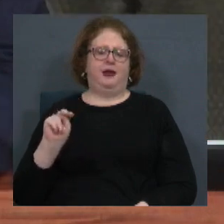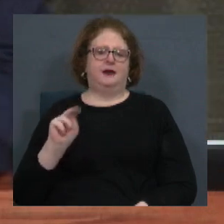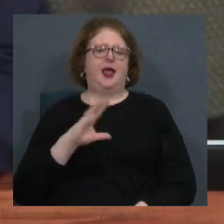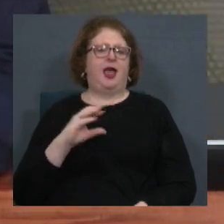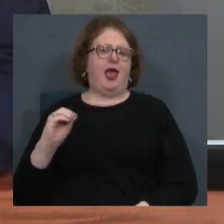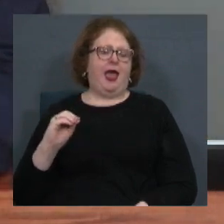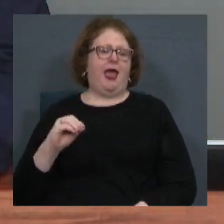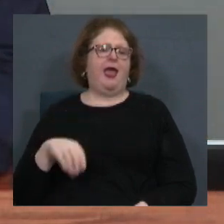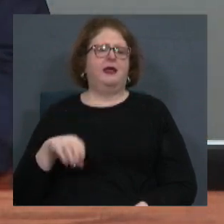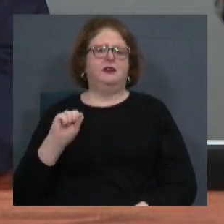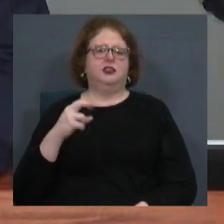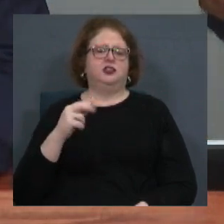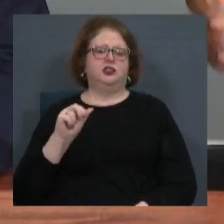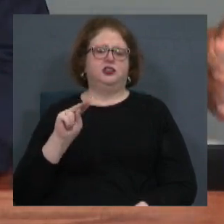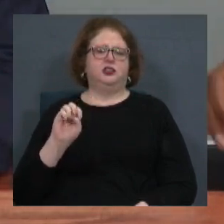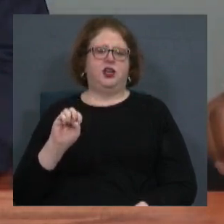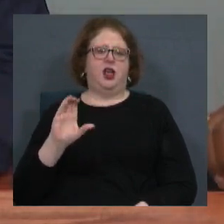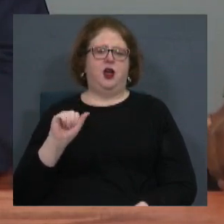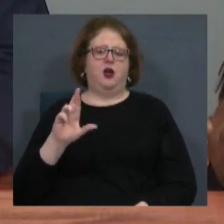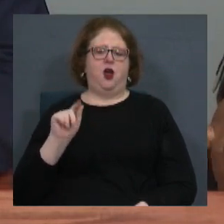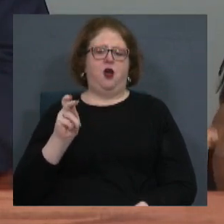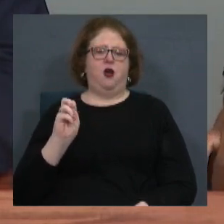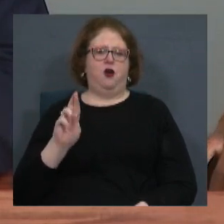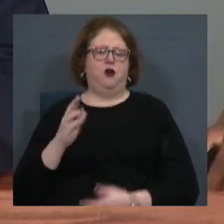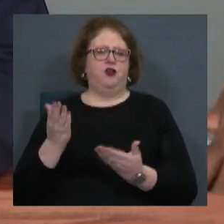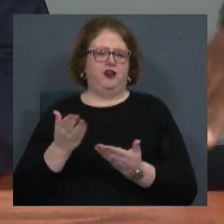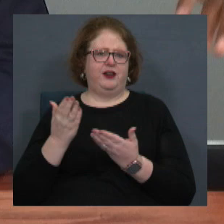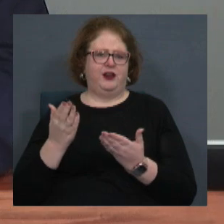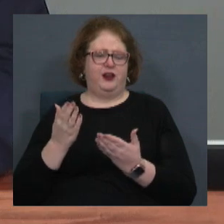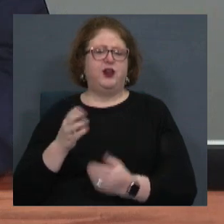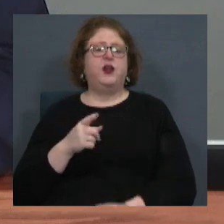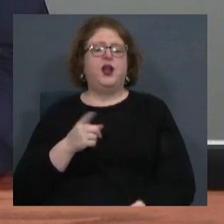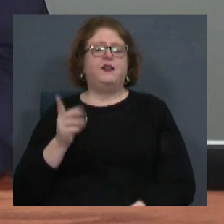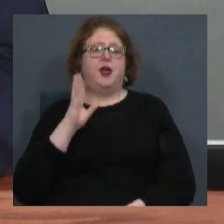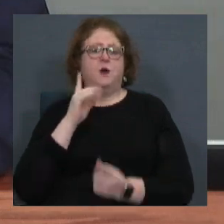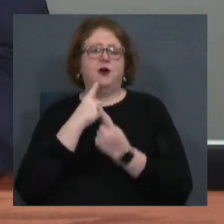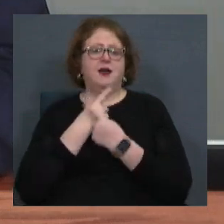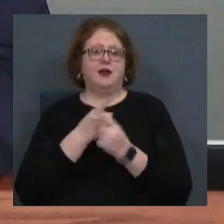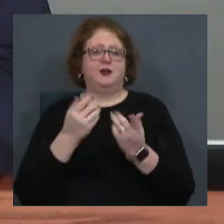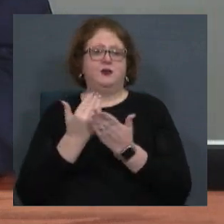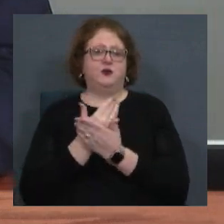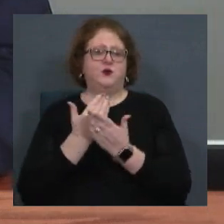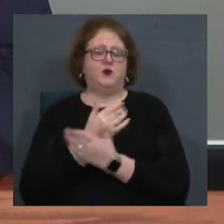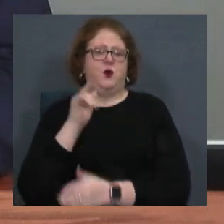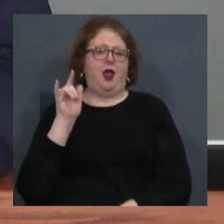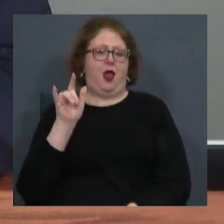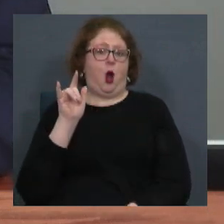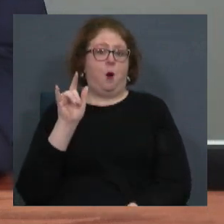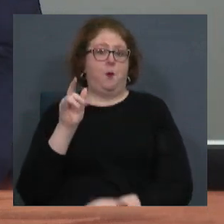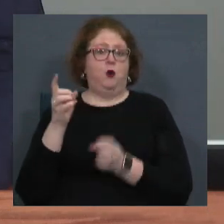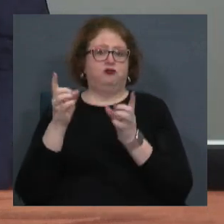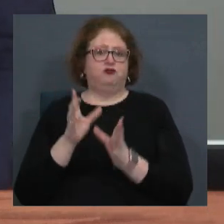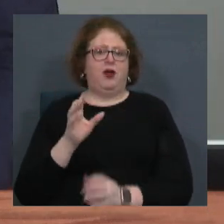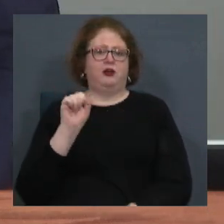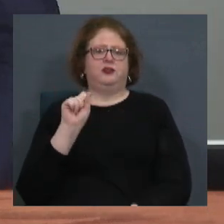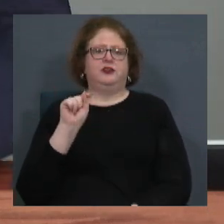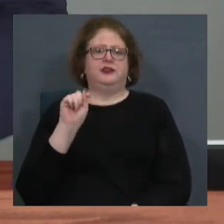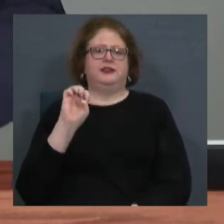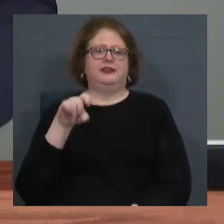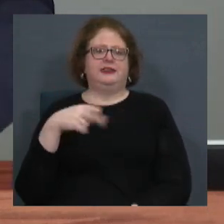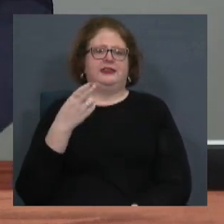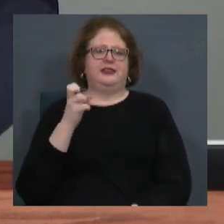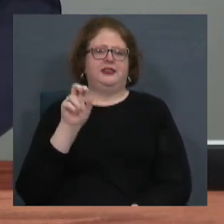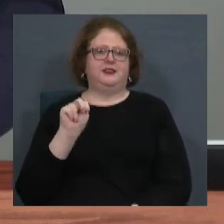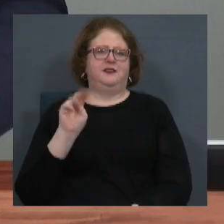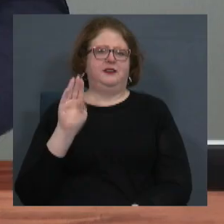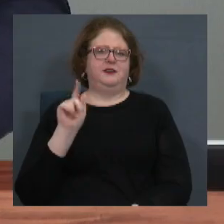the senior leaders there, and there'll also be an announcement of the new airport director, Mr. Stephen Baker. Chairman Walker. Thank